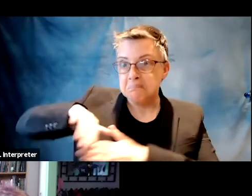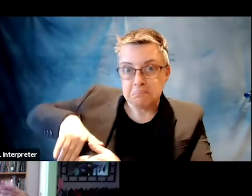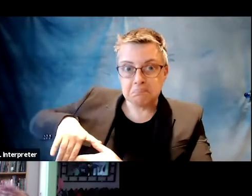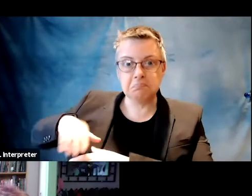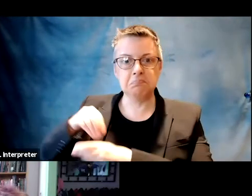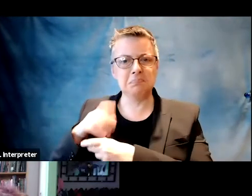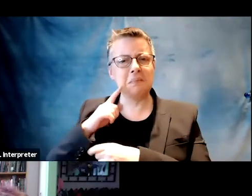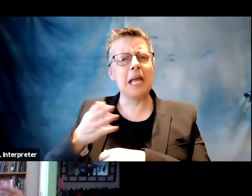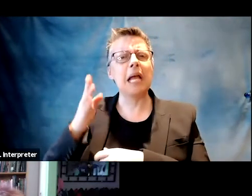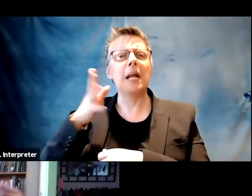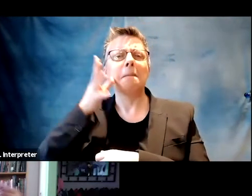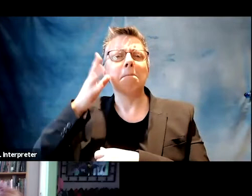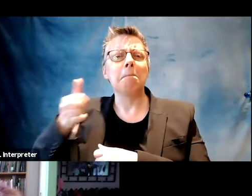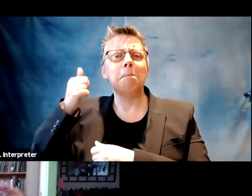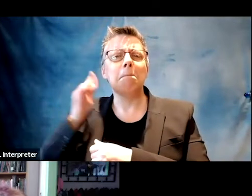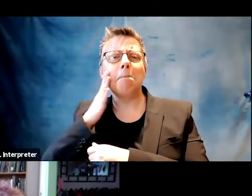their parents' back bedroom.